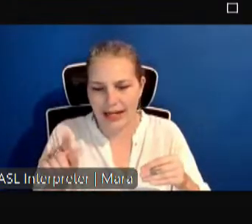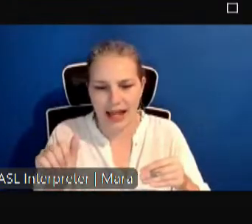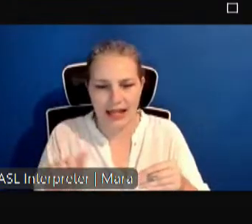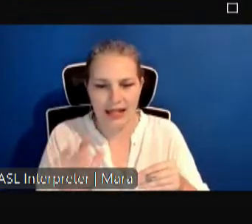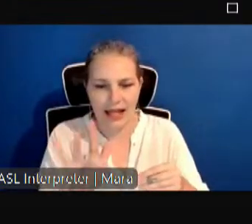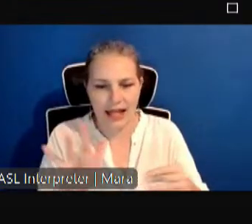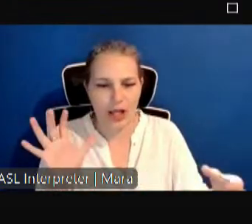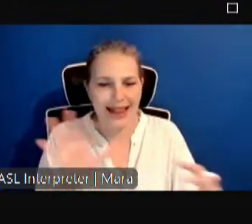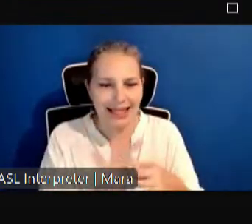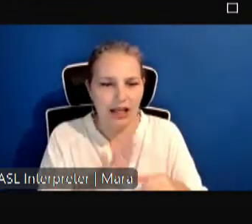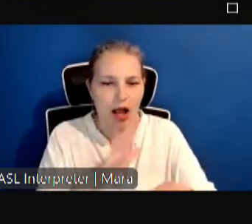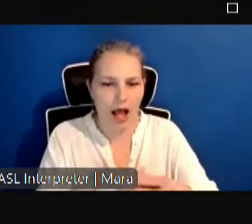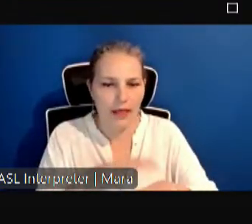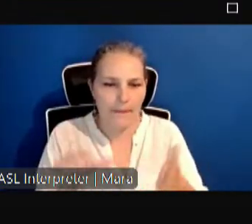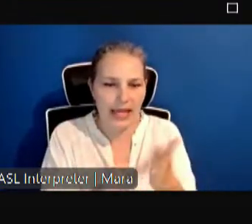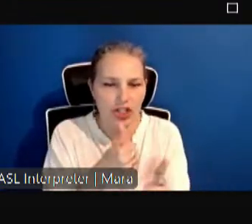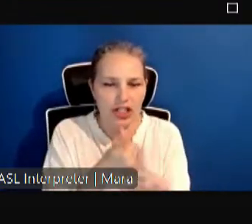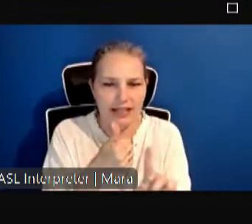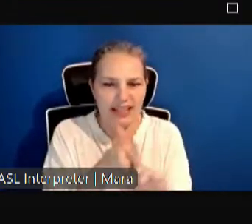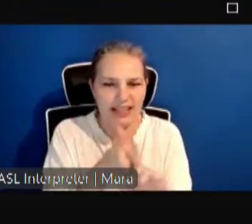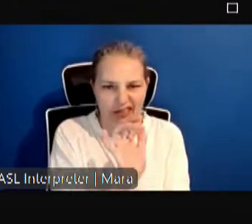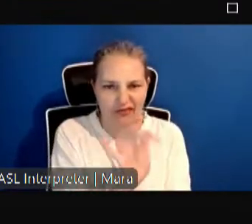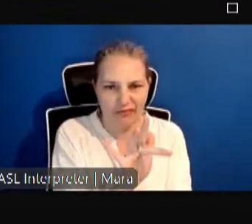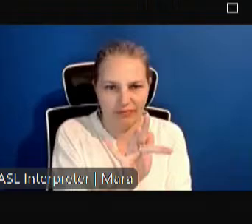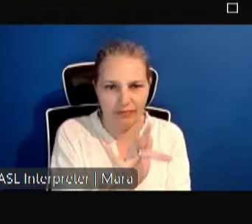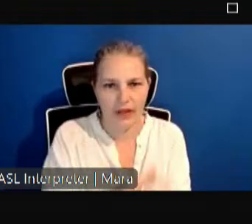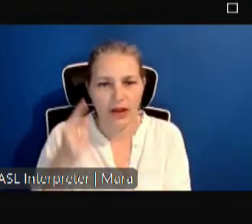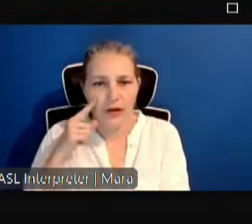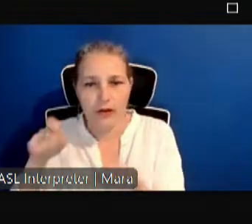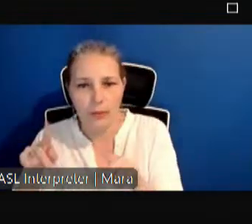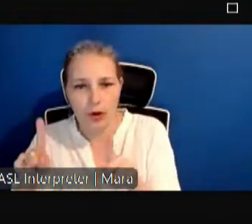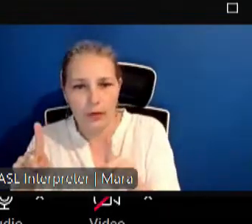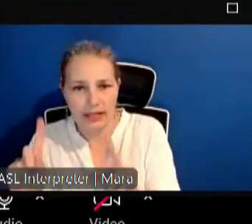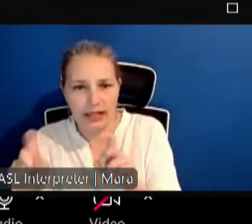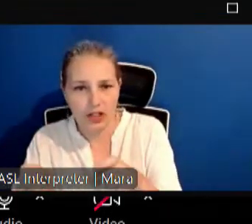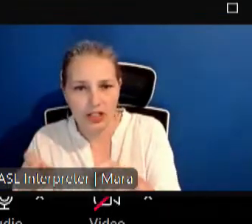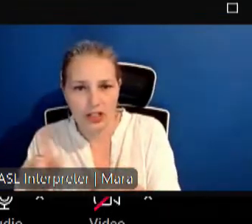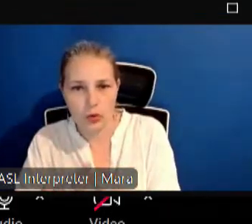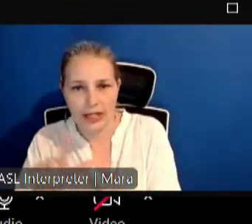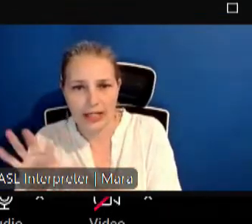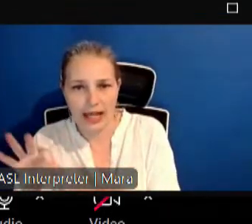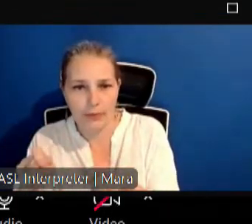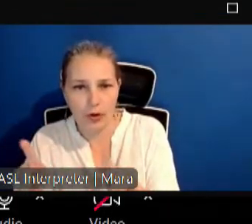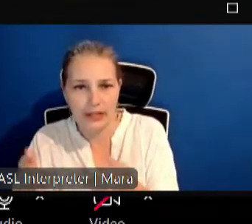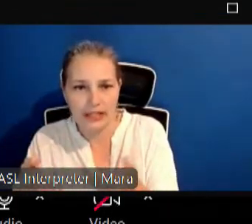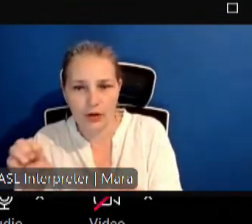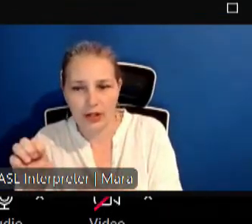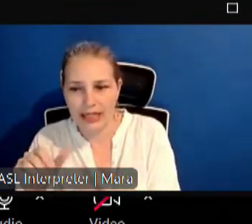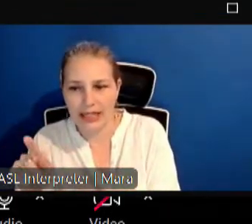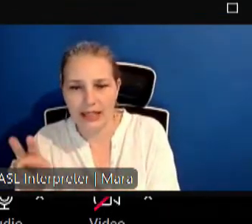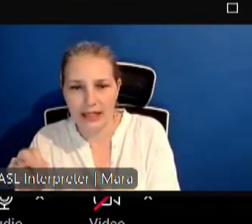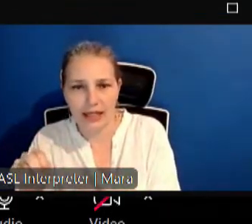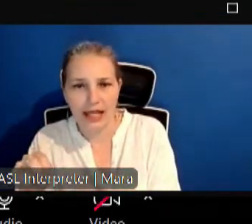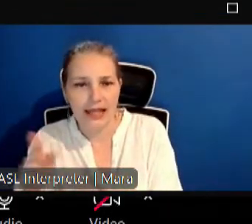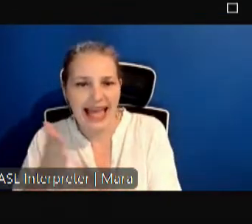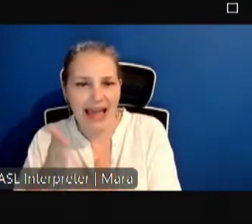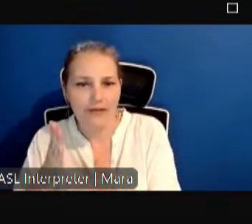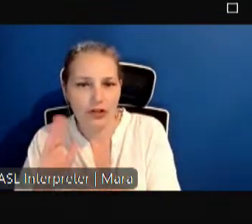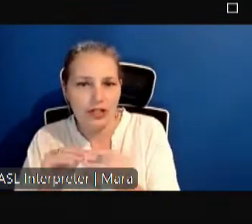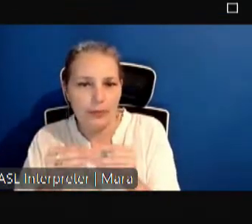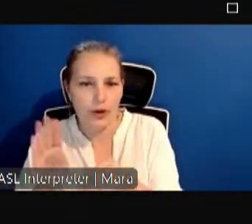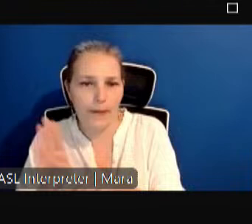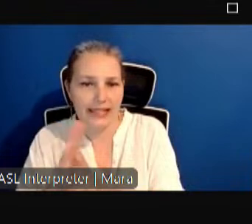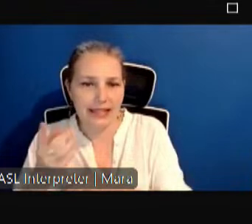page. For permits issued to date, the 29 permits in Eaton, the average number of business days from initial submittal